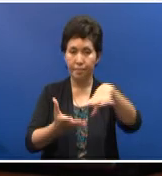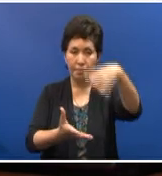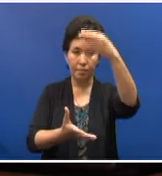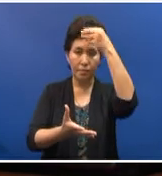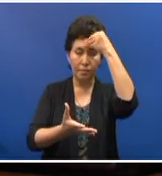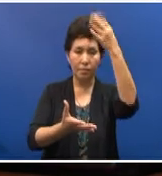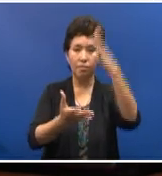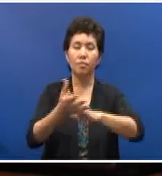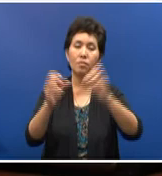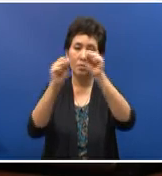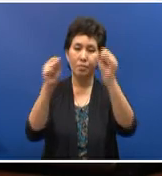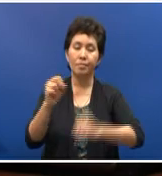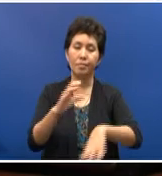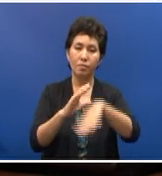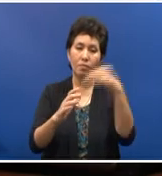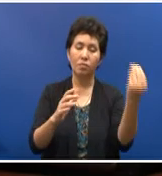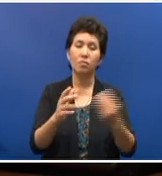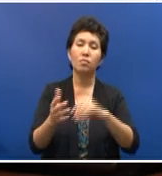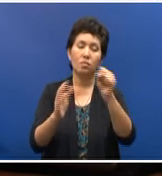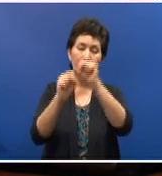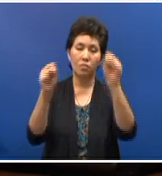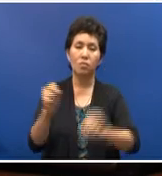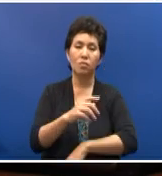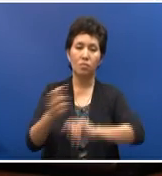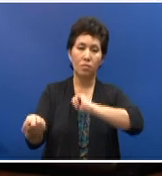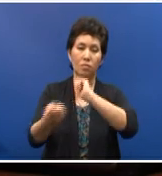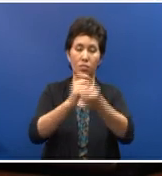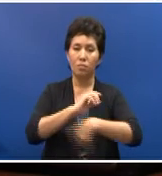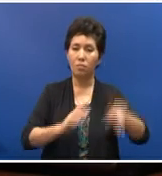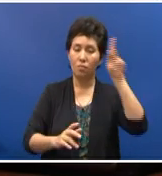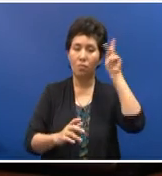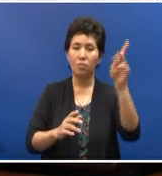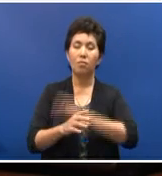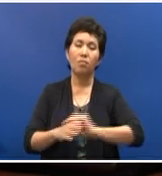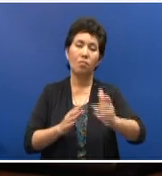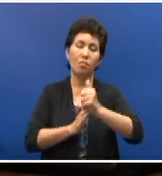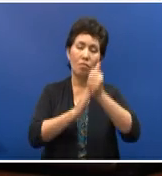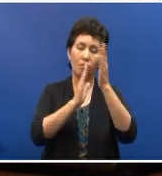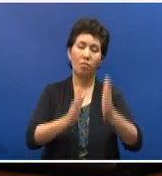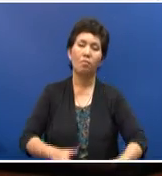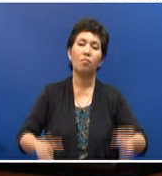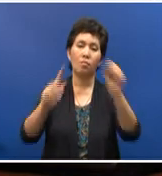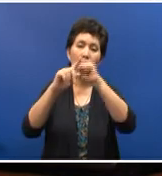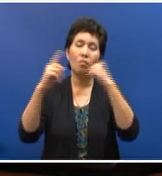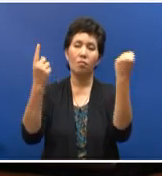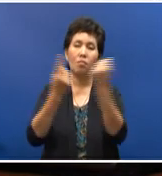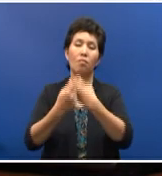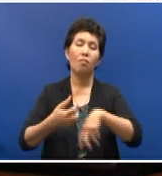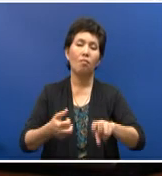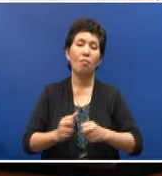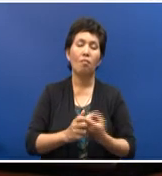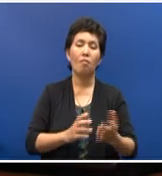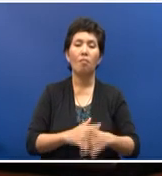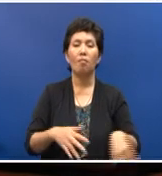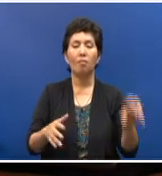the system production, system exchange, politics and leadership, social stratifications, and also we have